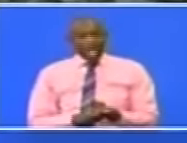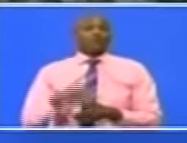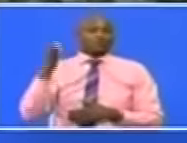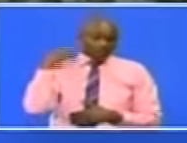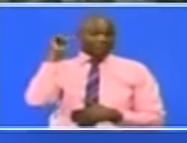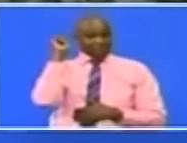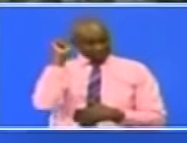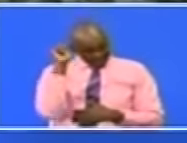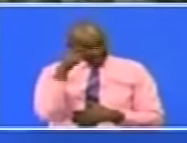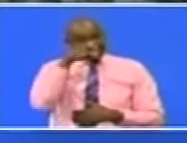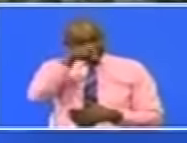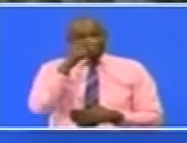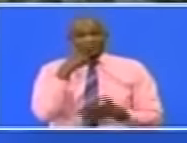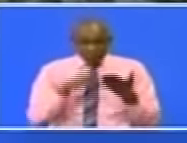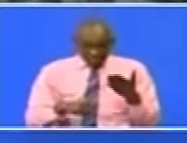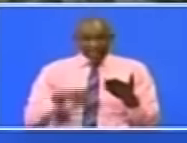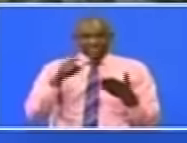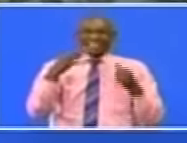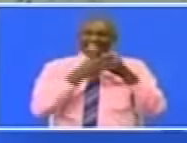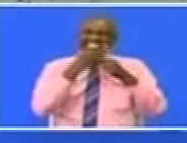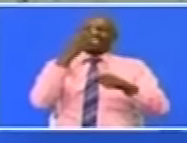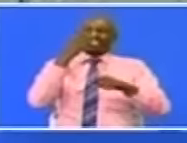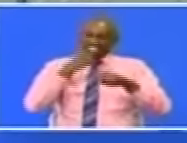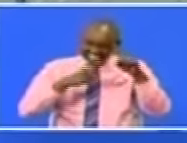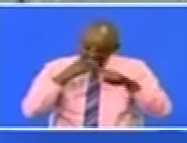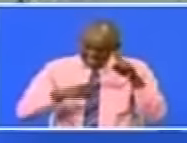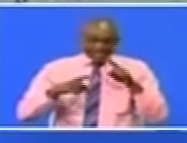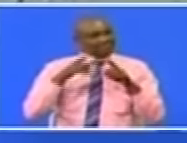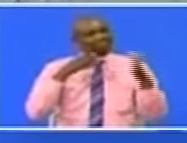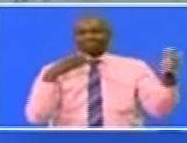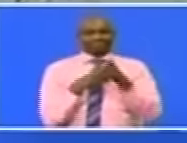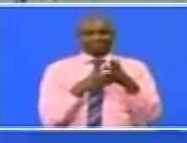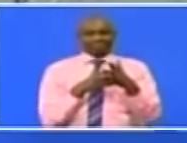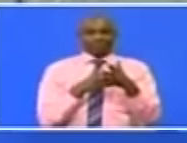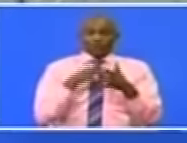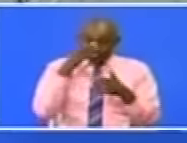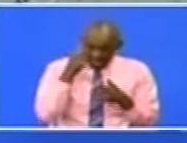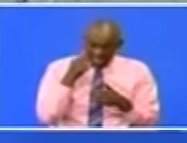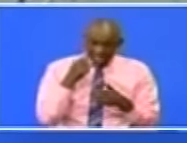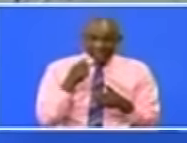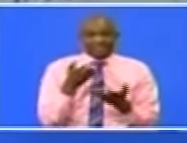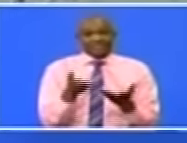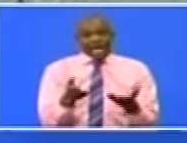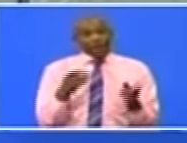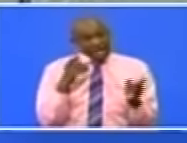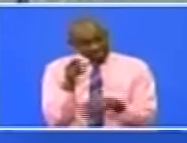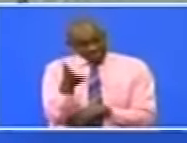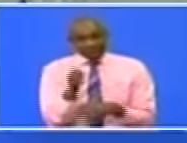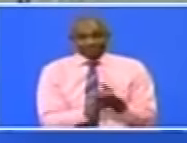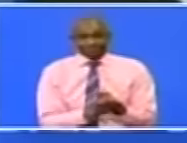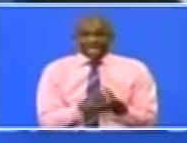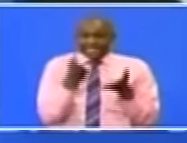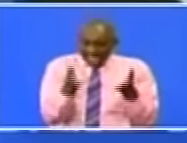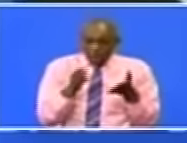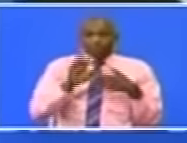Sepp Blatter, was banned from the sport for 8 years for ethics violations, along with European soccer chief Michel Platini. The main